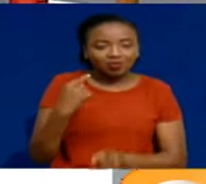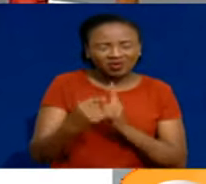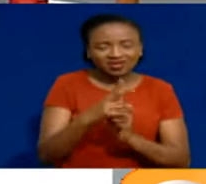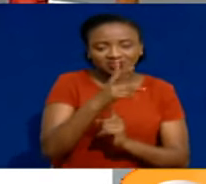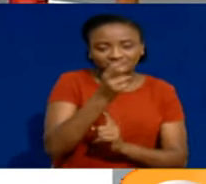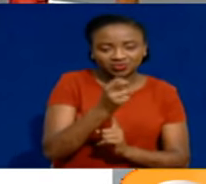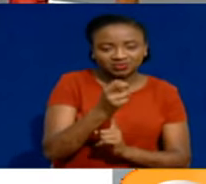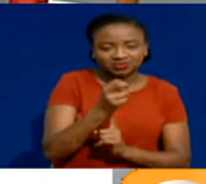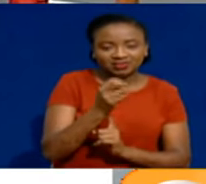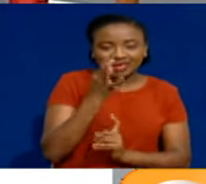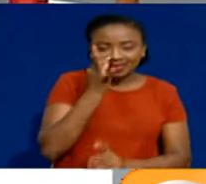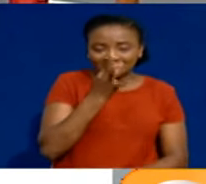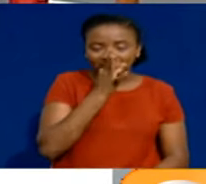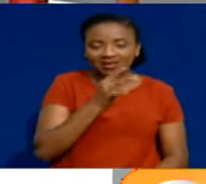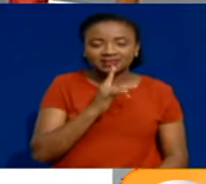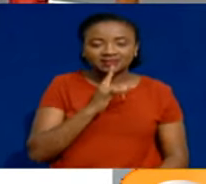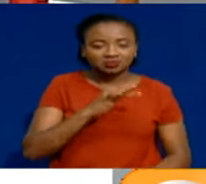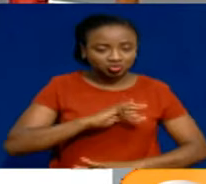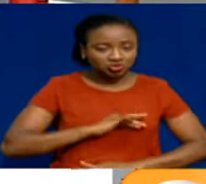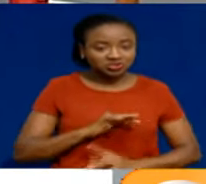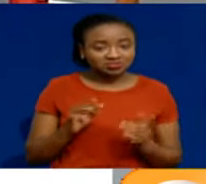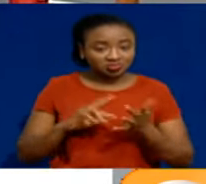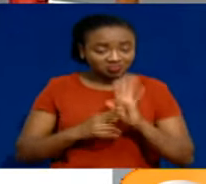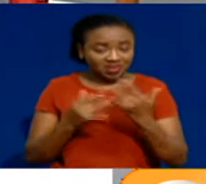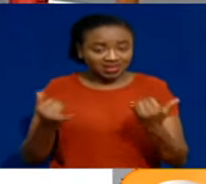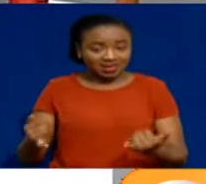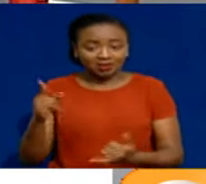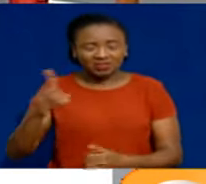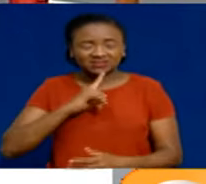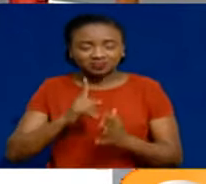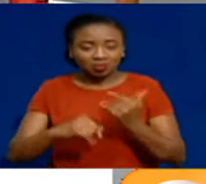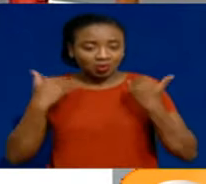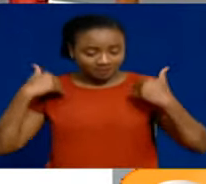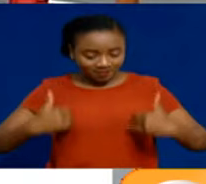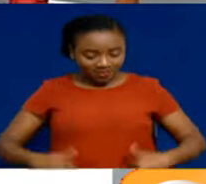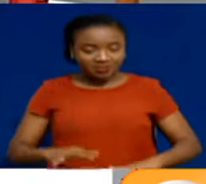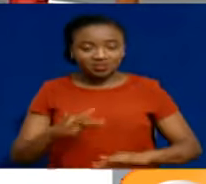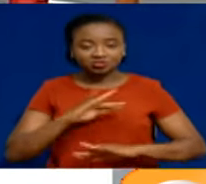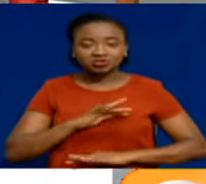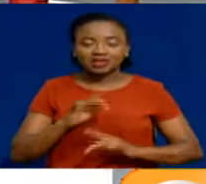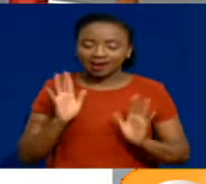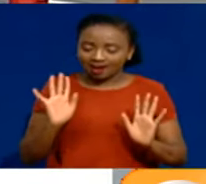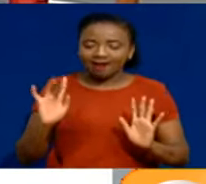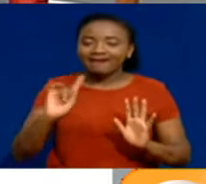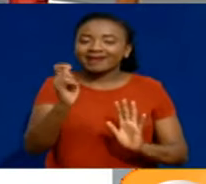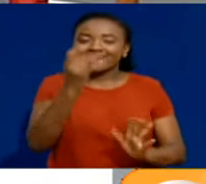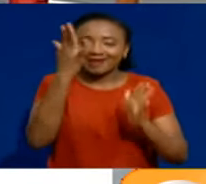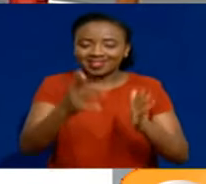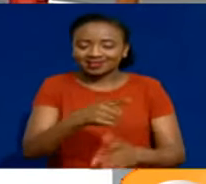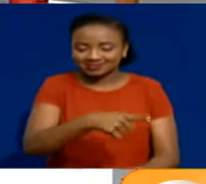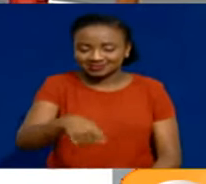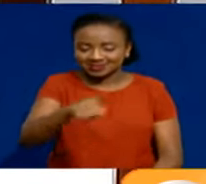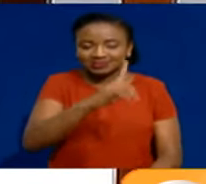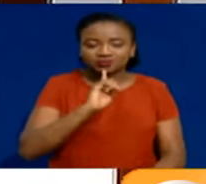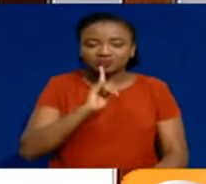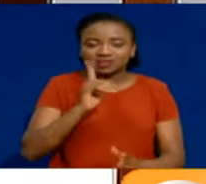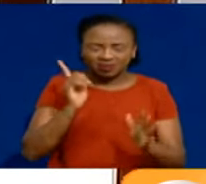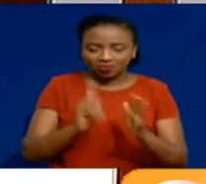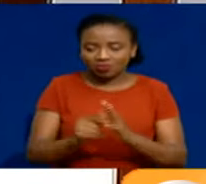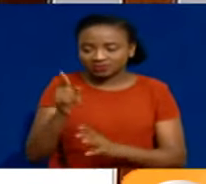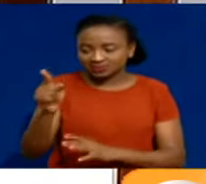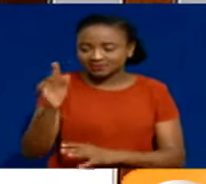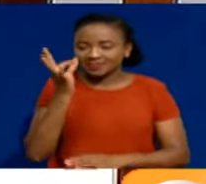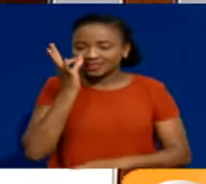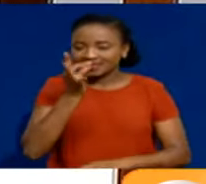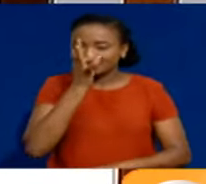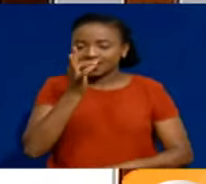Yeah. Well, is he going to say Mimi Tosha? It is Kenyans to say yeah, Tosha. The way the governors were